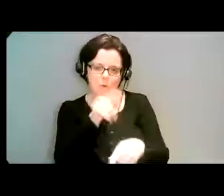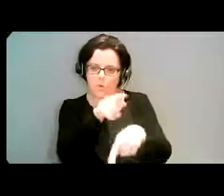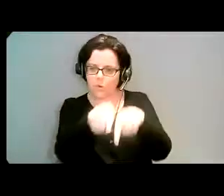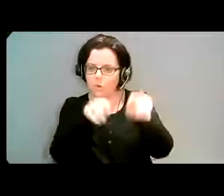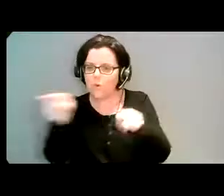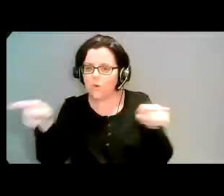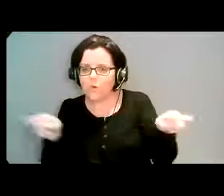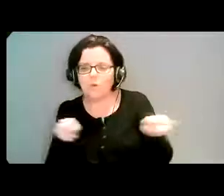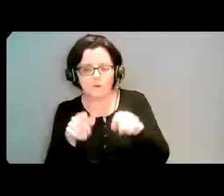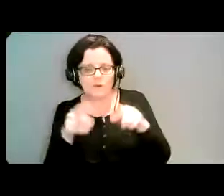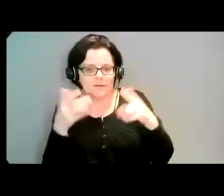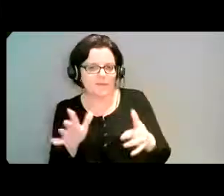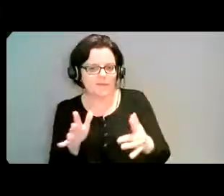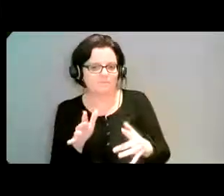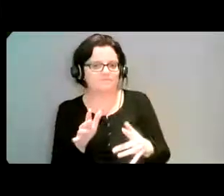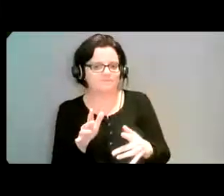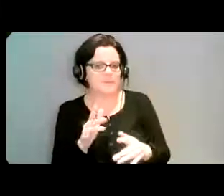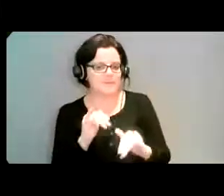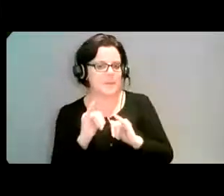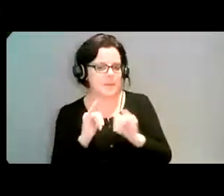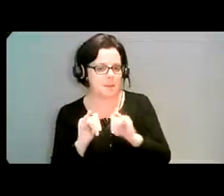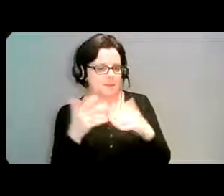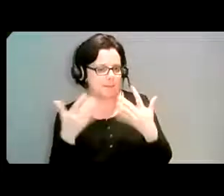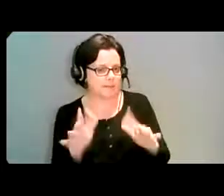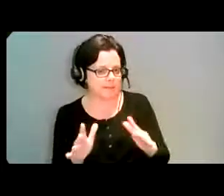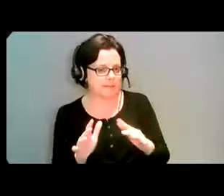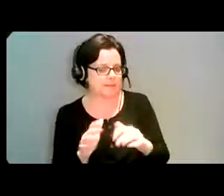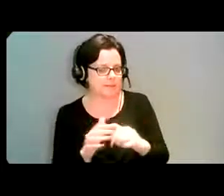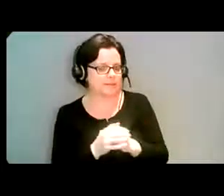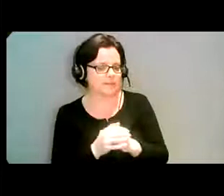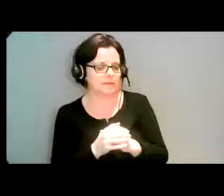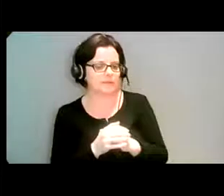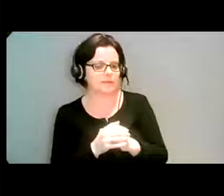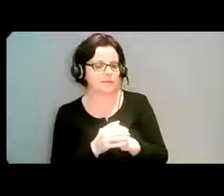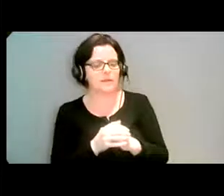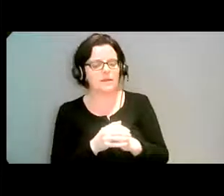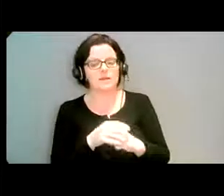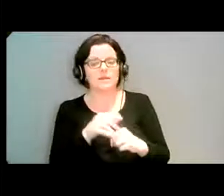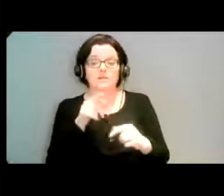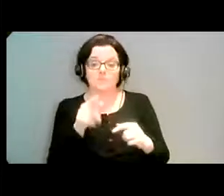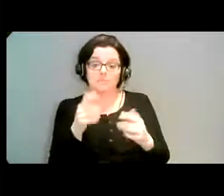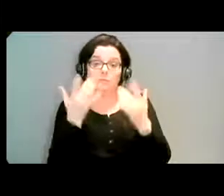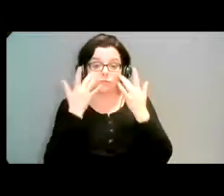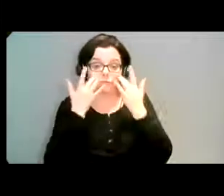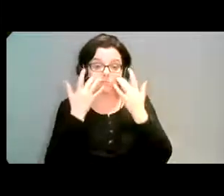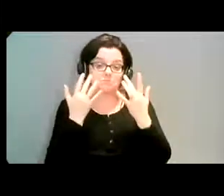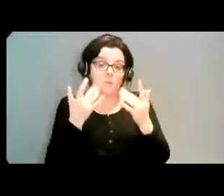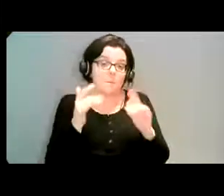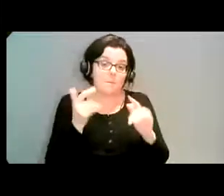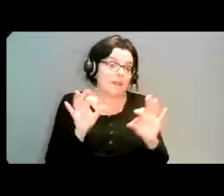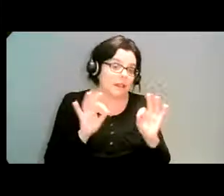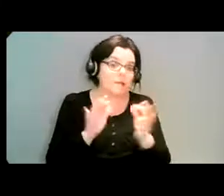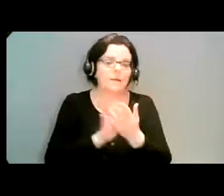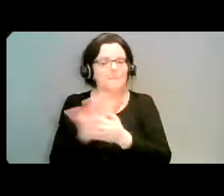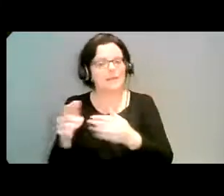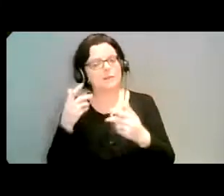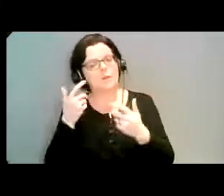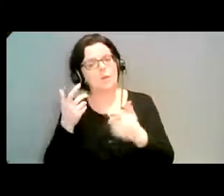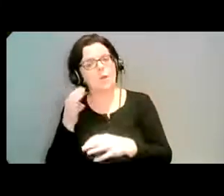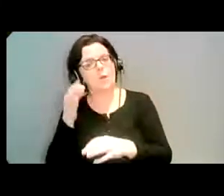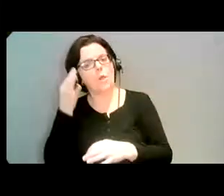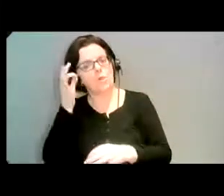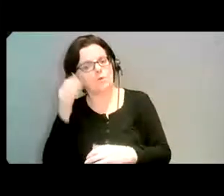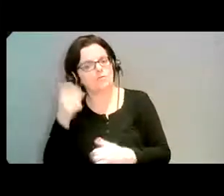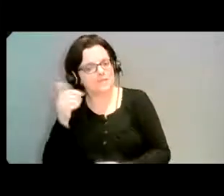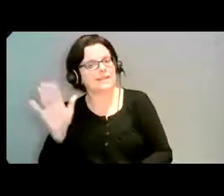would kind of relate to this, or if not, then it kind of shows that your local authority is good. But I've seen so many people who do not